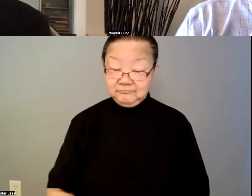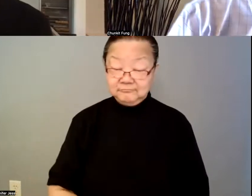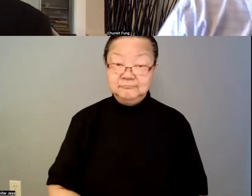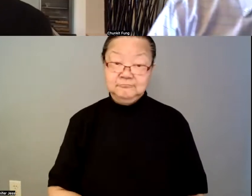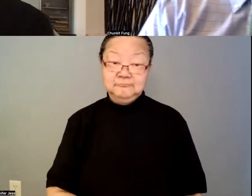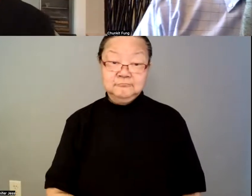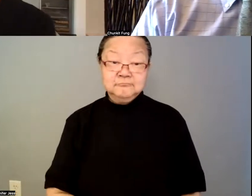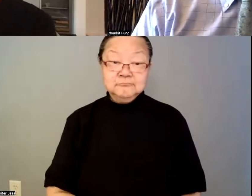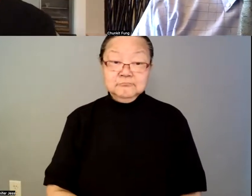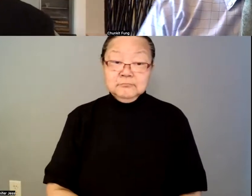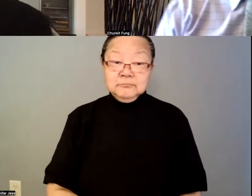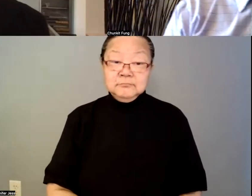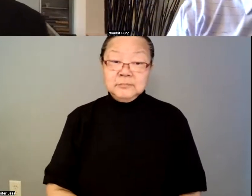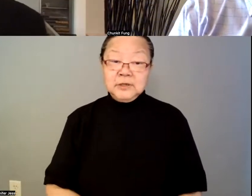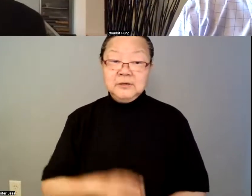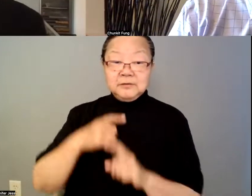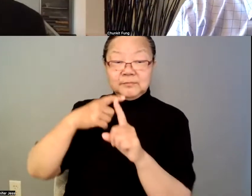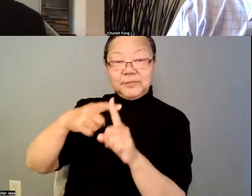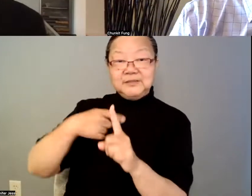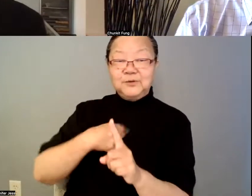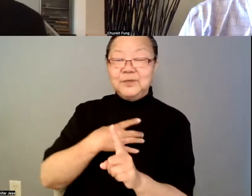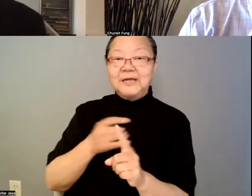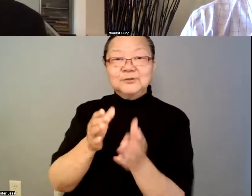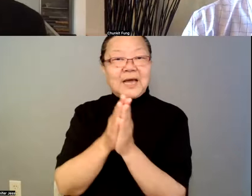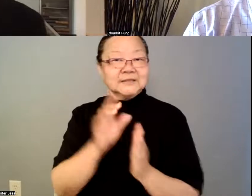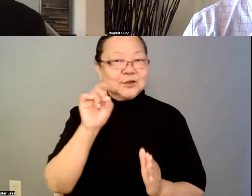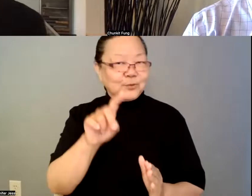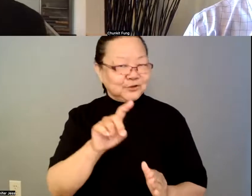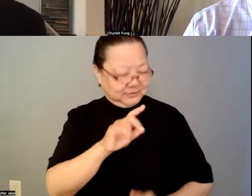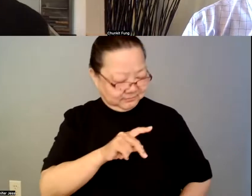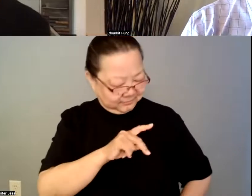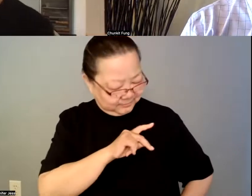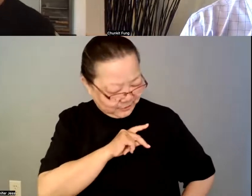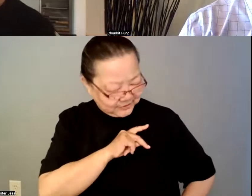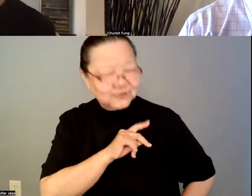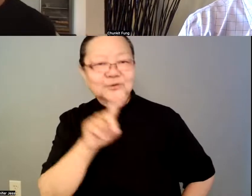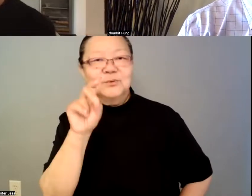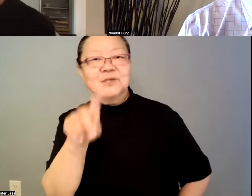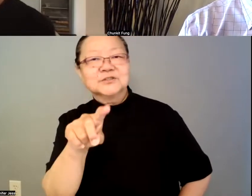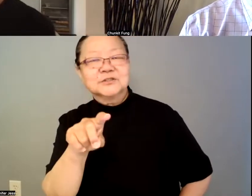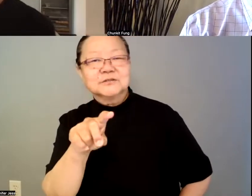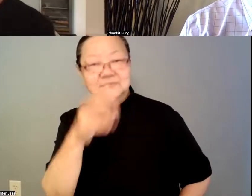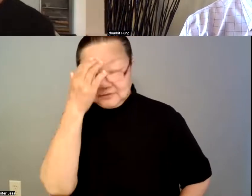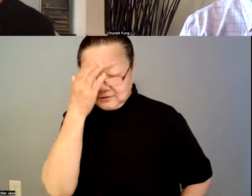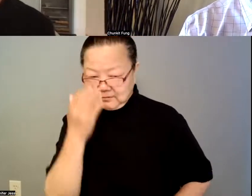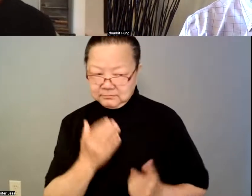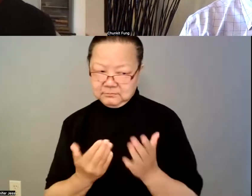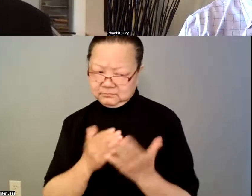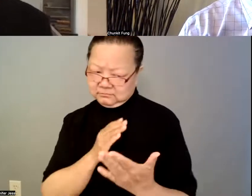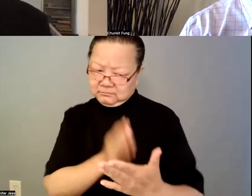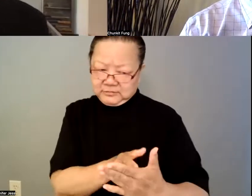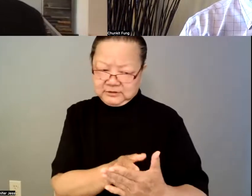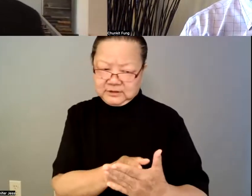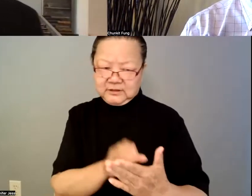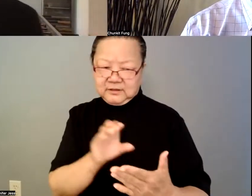I want to ask you a question, and it's personal to me. As you know, anti-Asian crime and xenophobia have